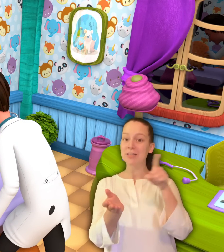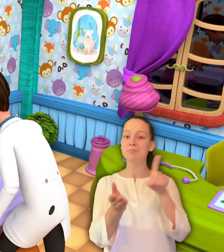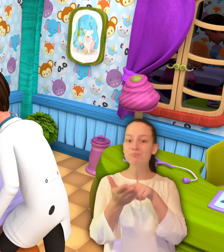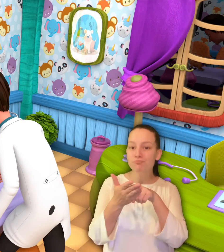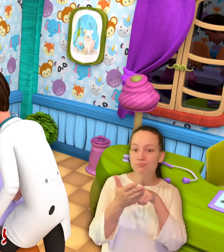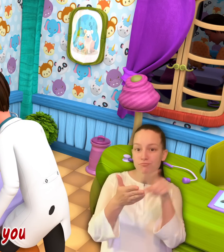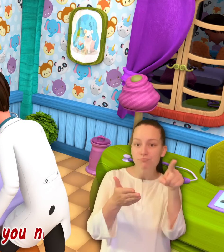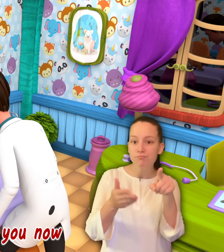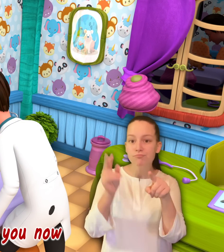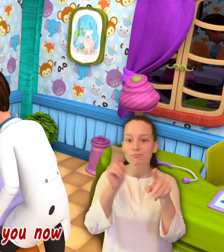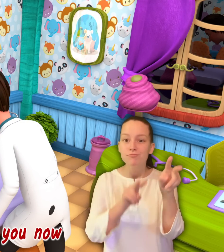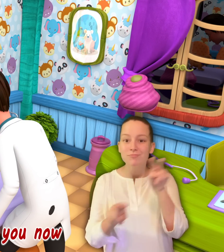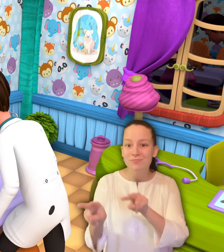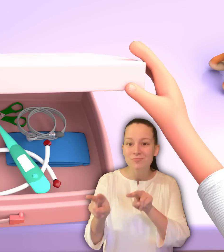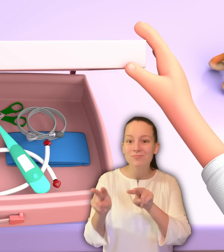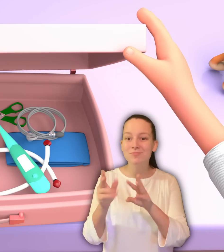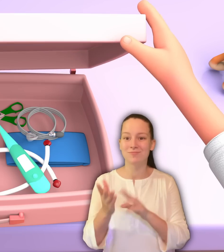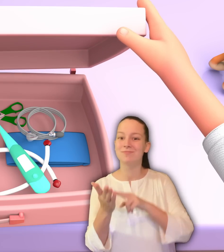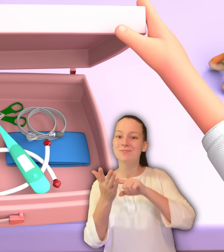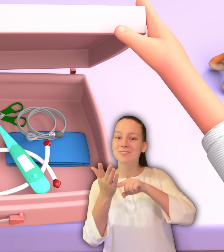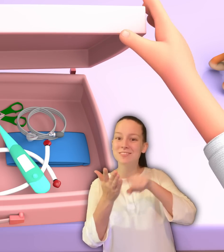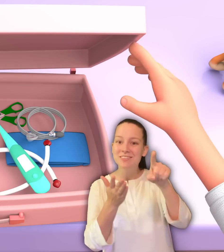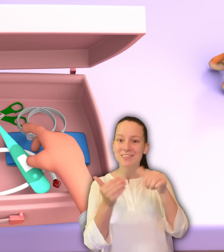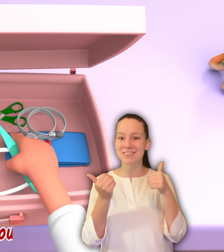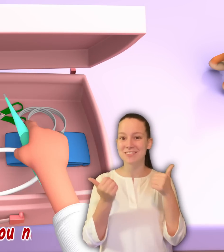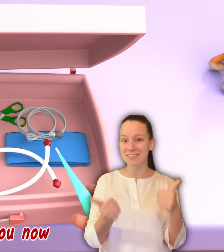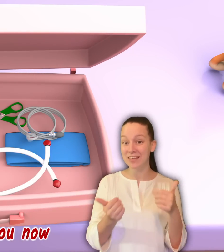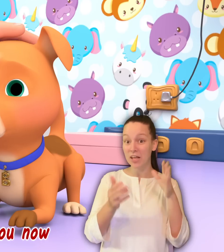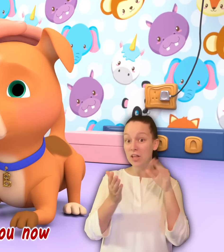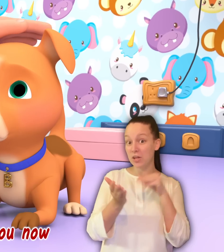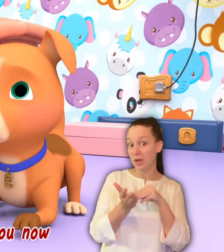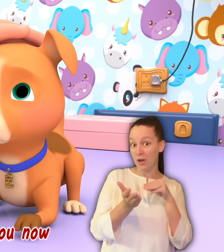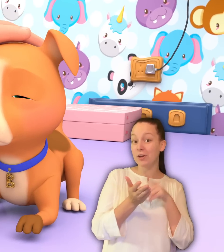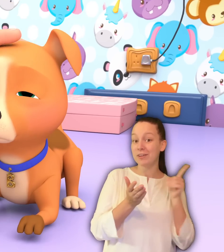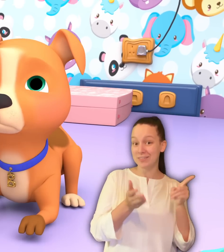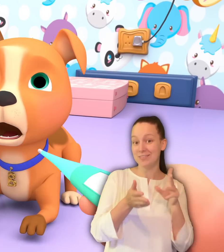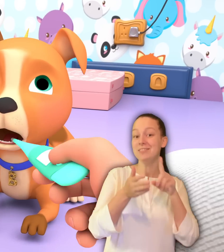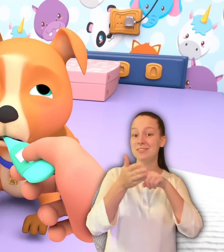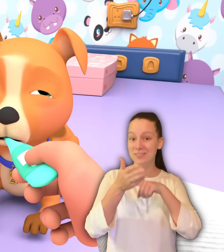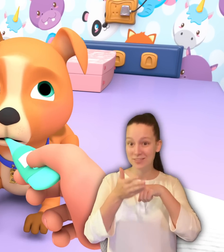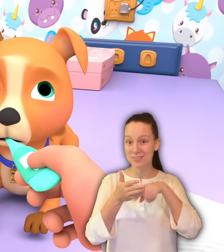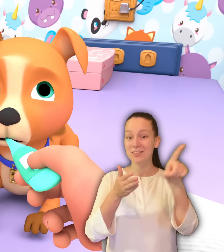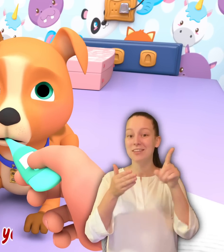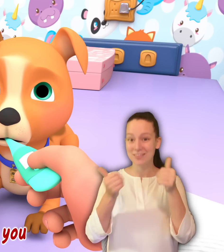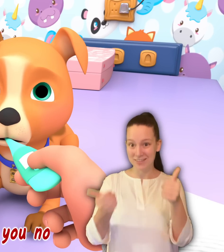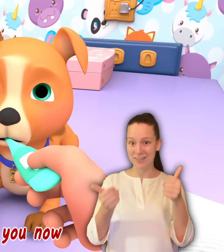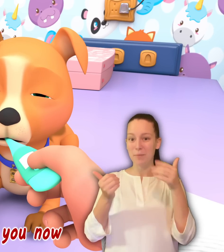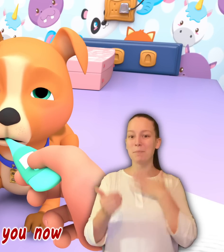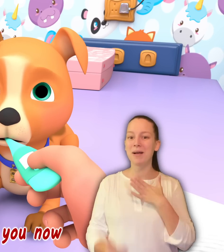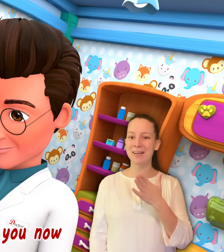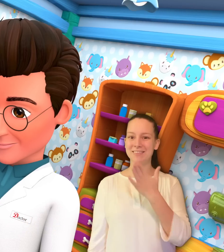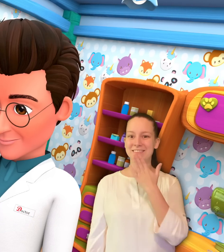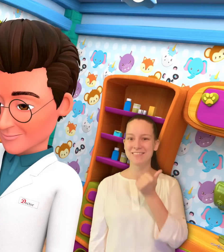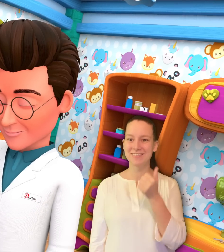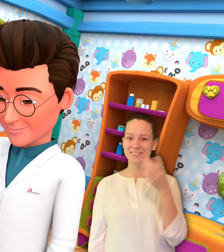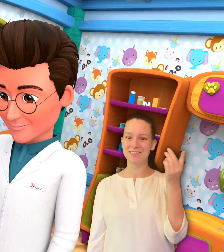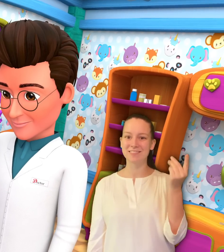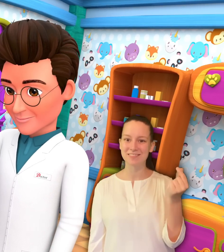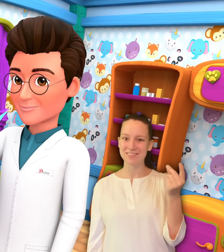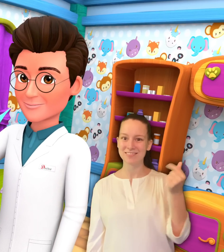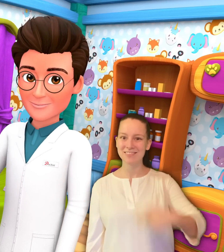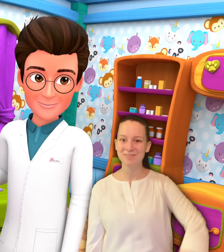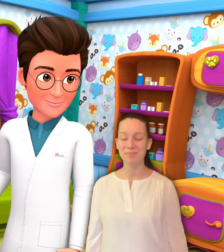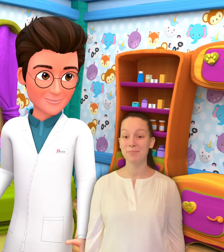The doctor here will check you now, check you now, check you now. The doctor here will check you now,